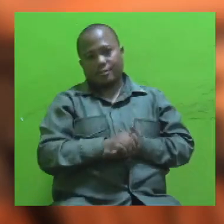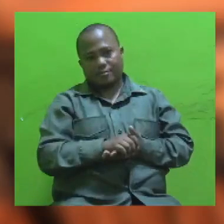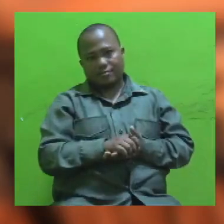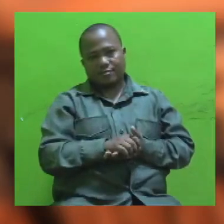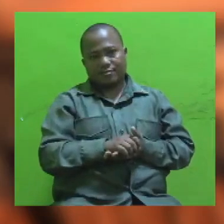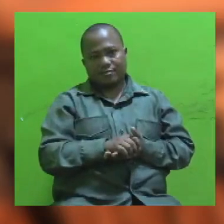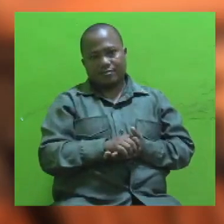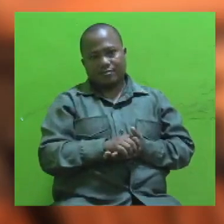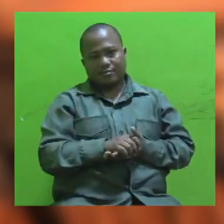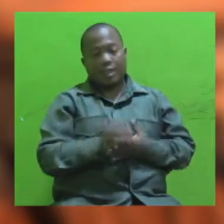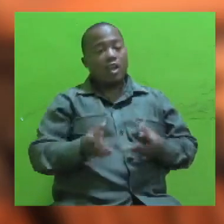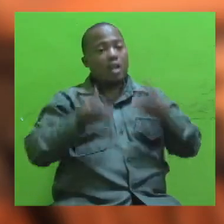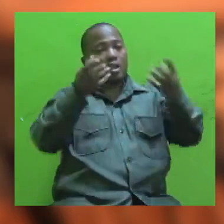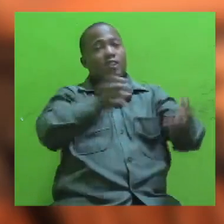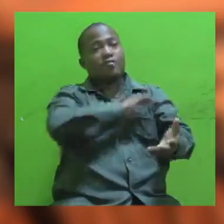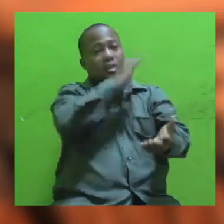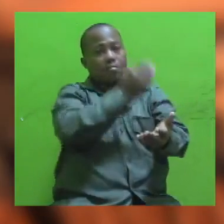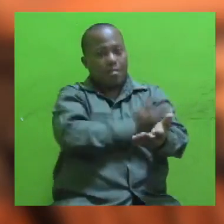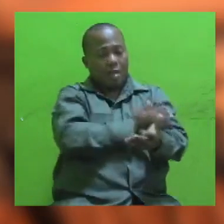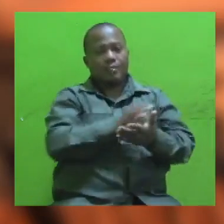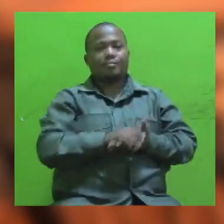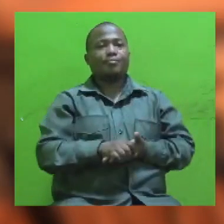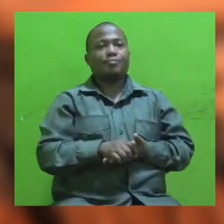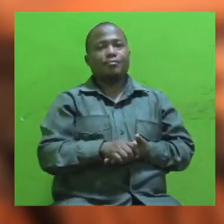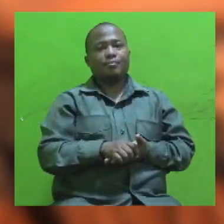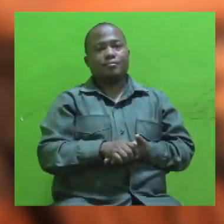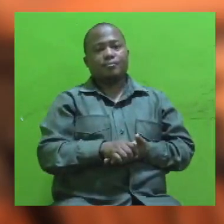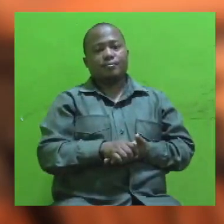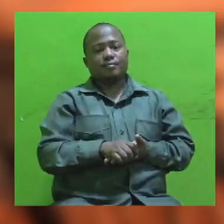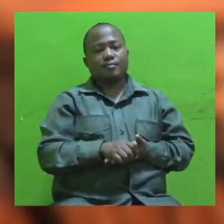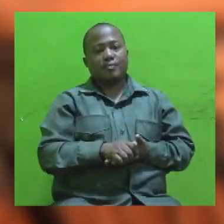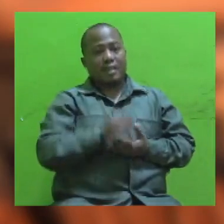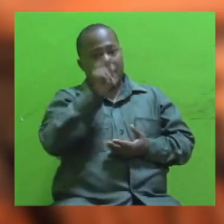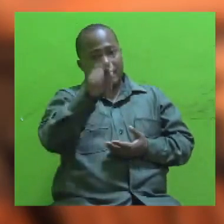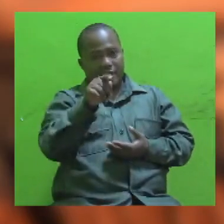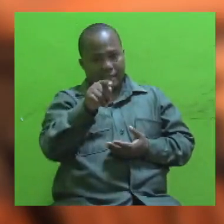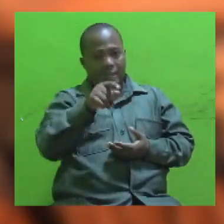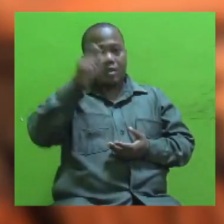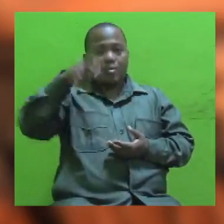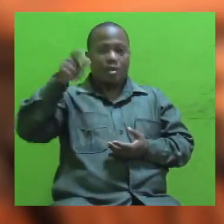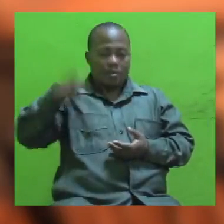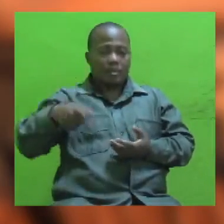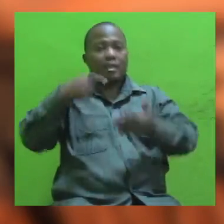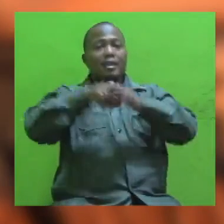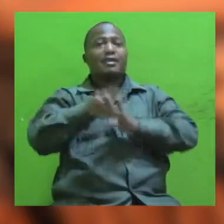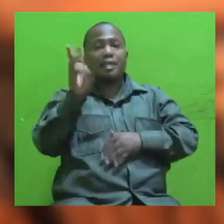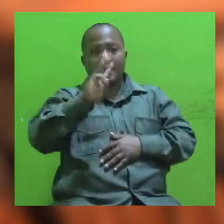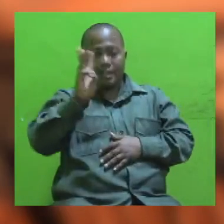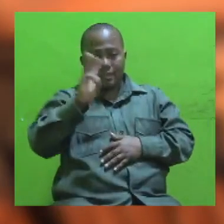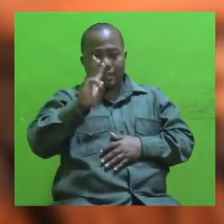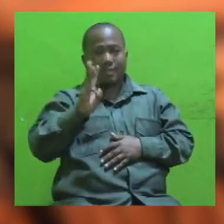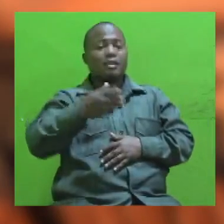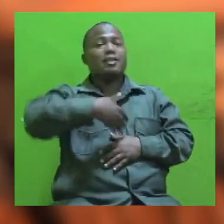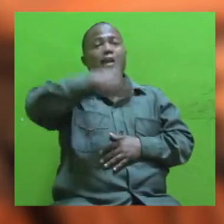area, you are giving power within those areas. This enables people to participate in the government